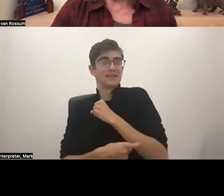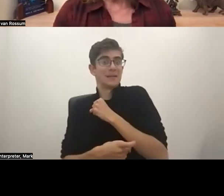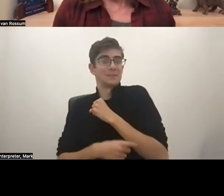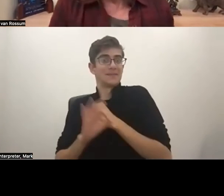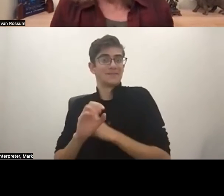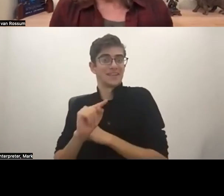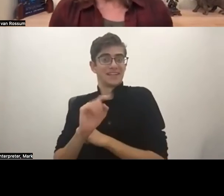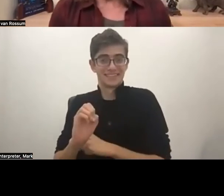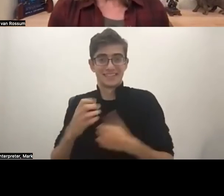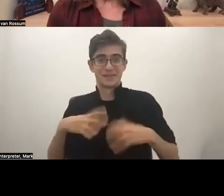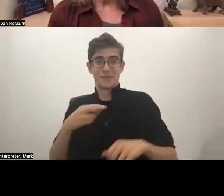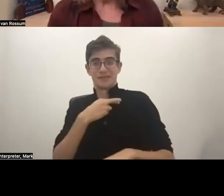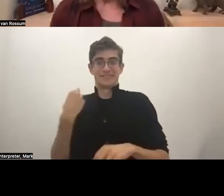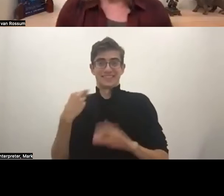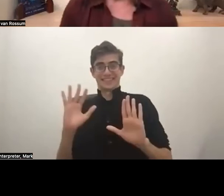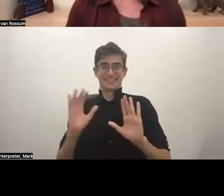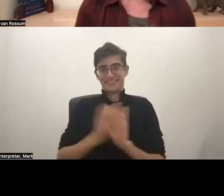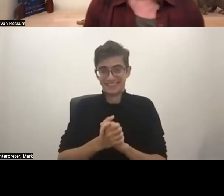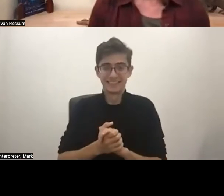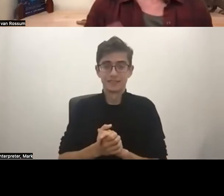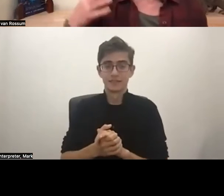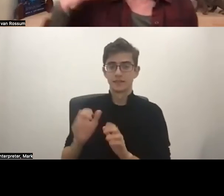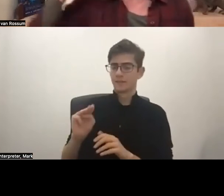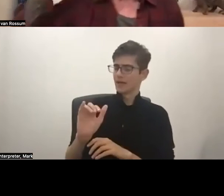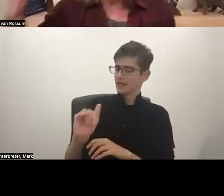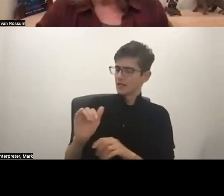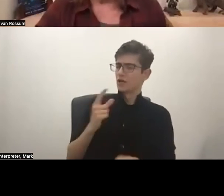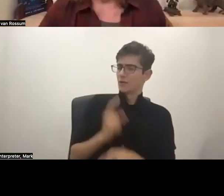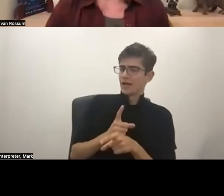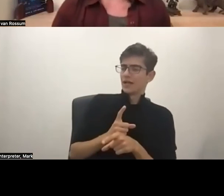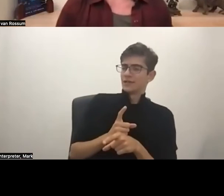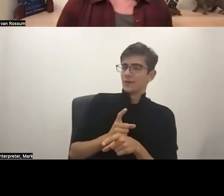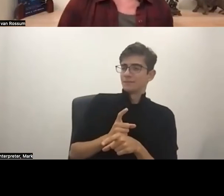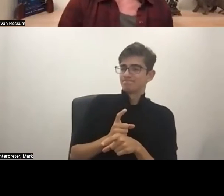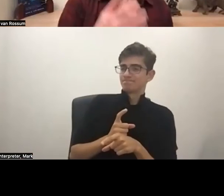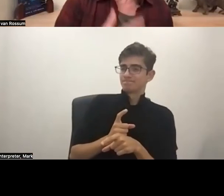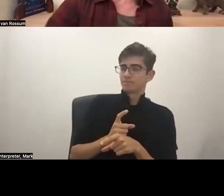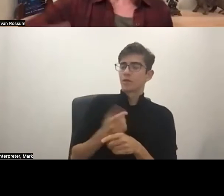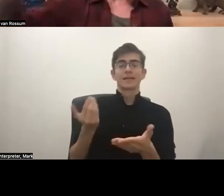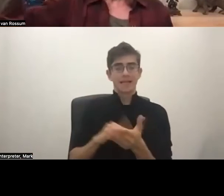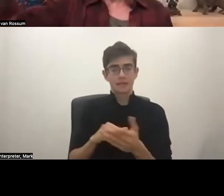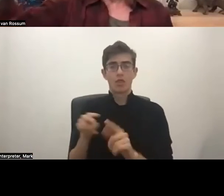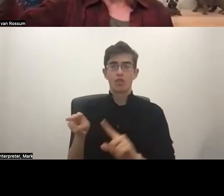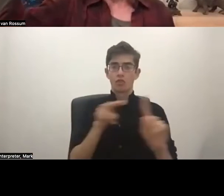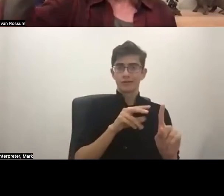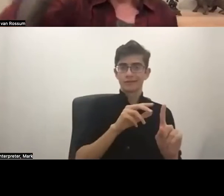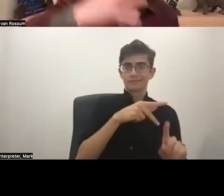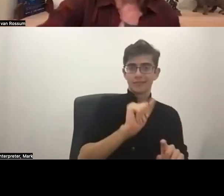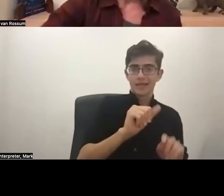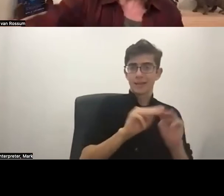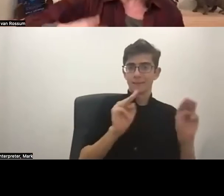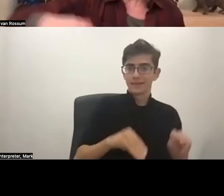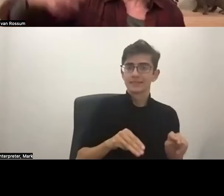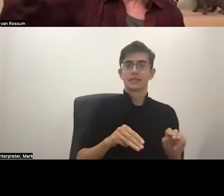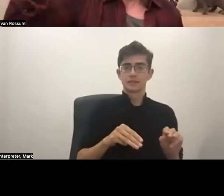Well, and it is the fact that, again, looking to Pennsylvania and Montana, that Bill of Rights